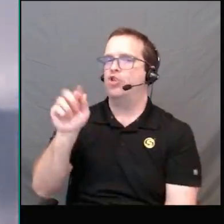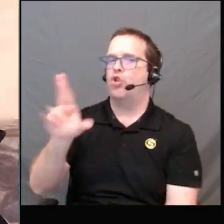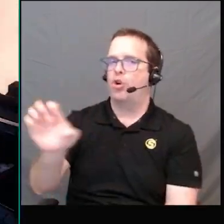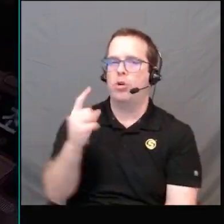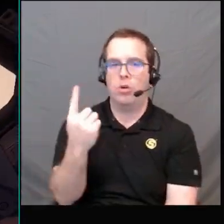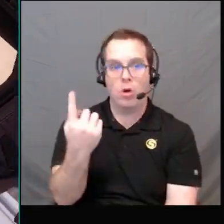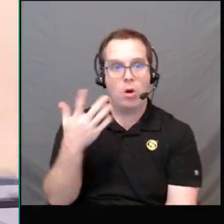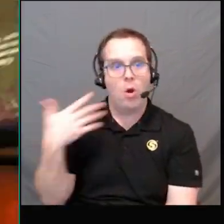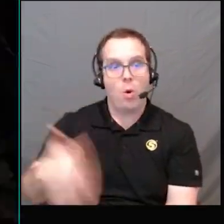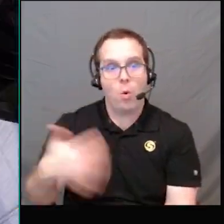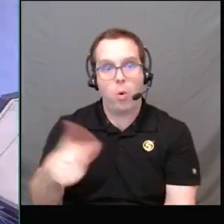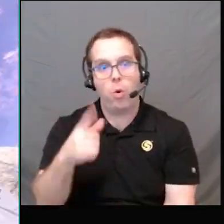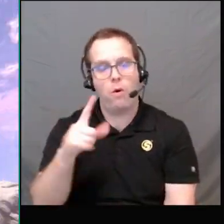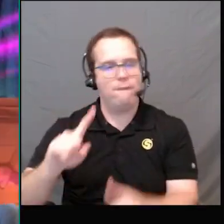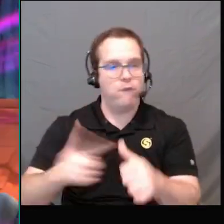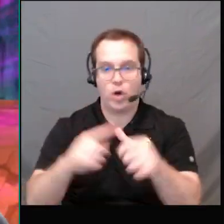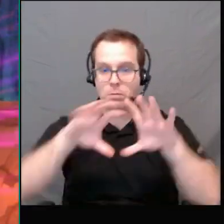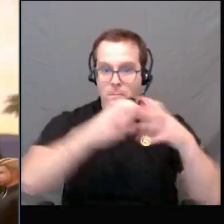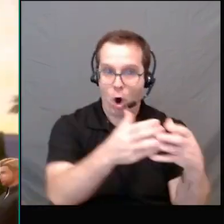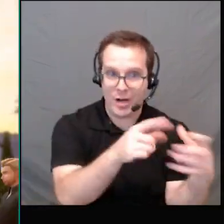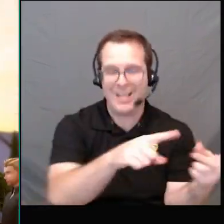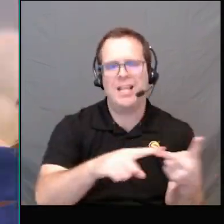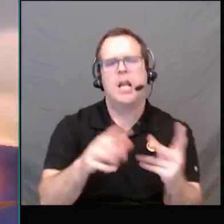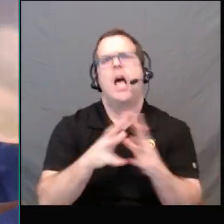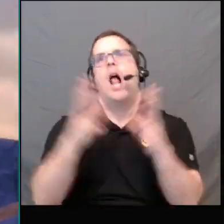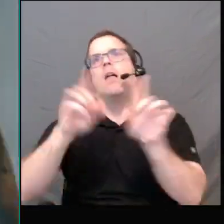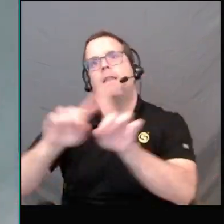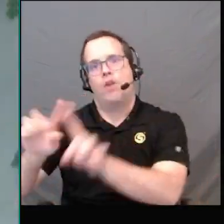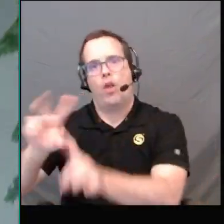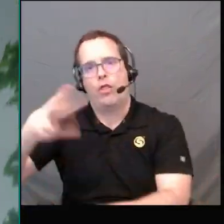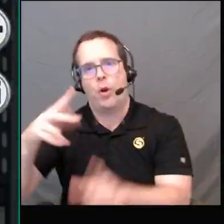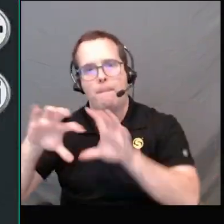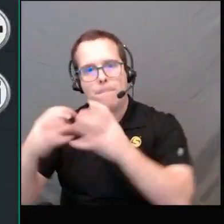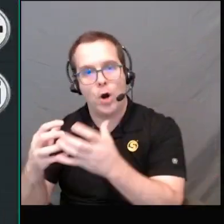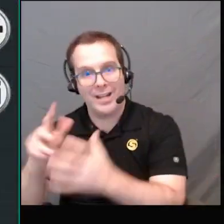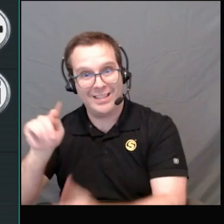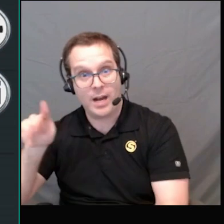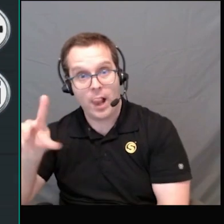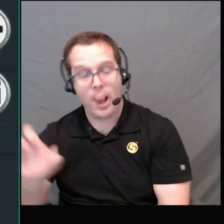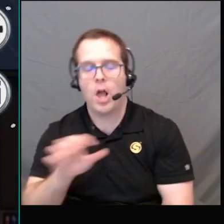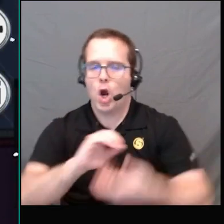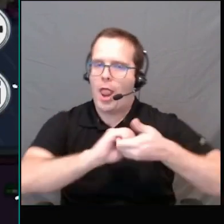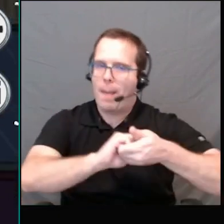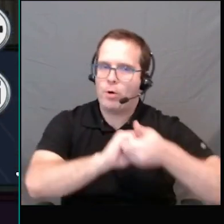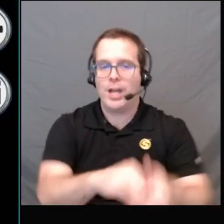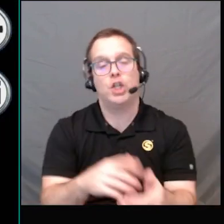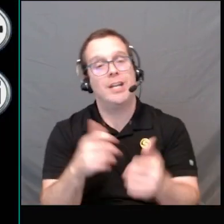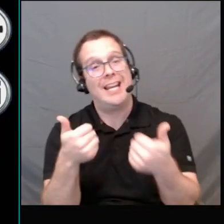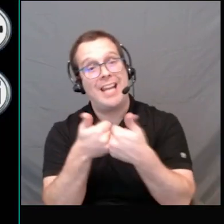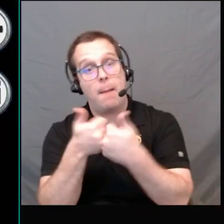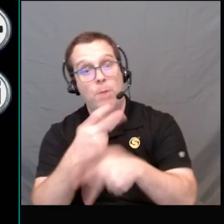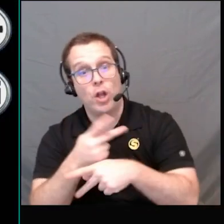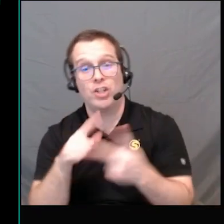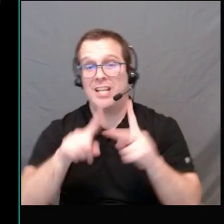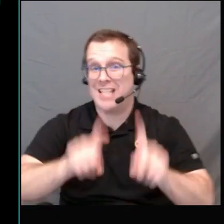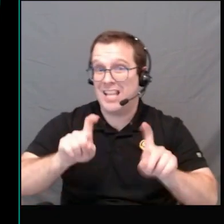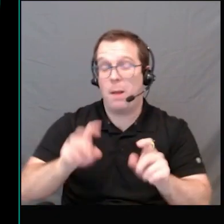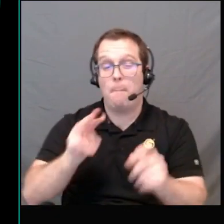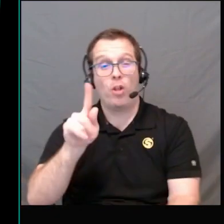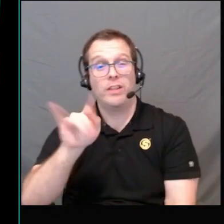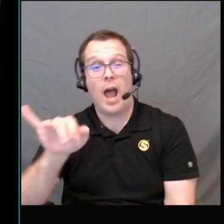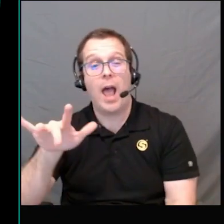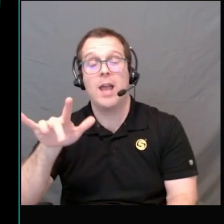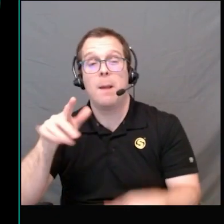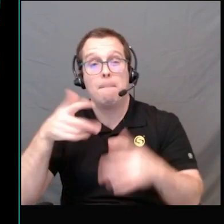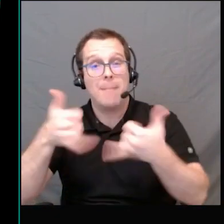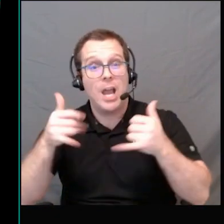game launches, thousands of third-party titles, collaboration, game production, testing, multiplayer hosting, live ops, doing all of